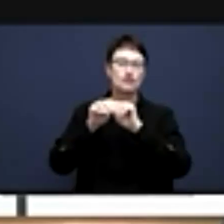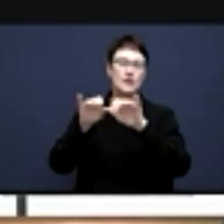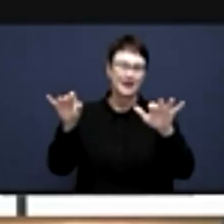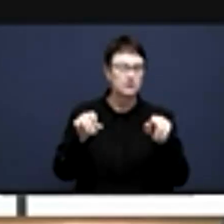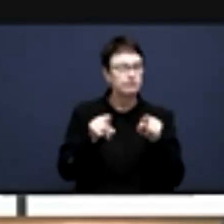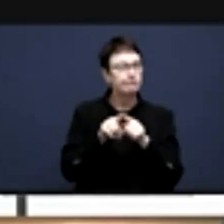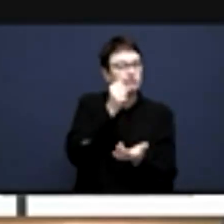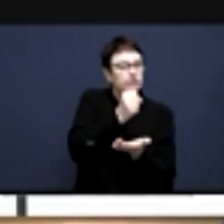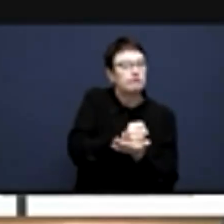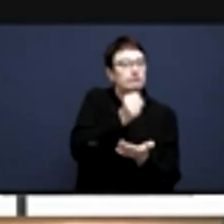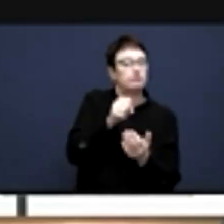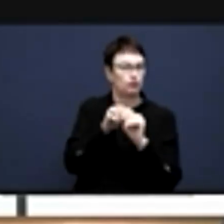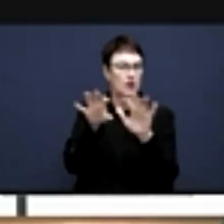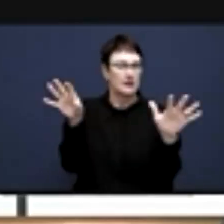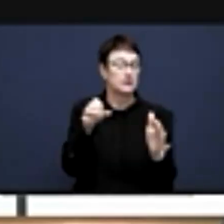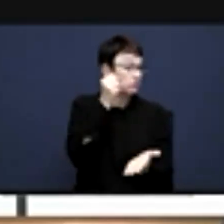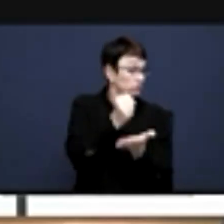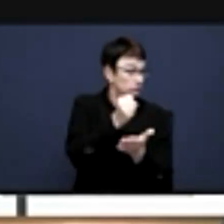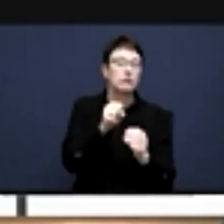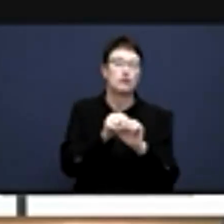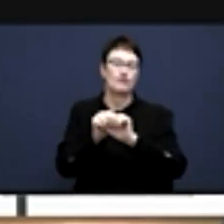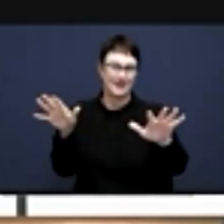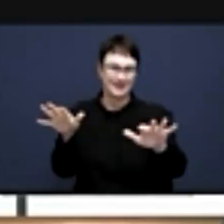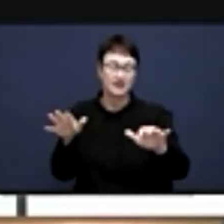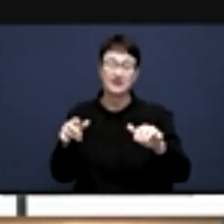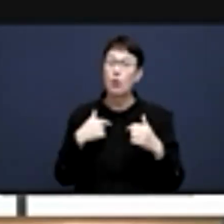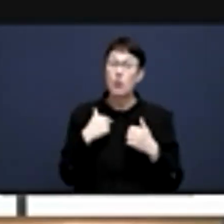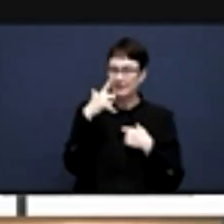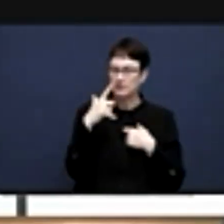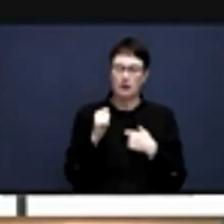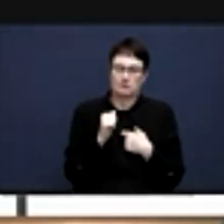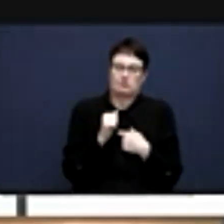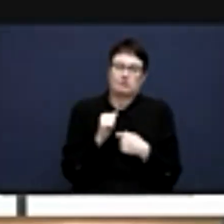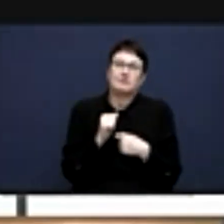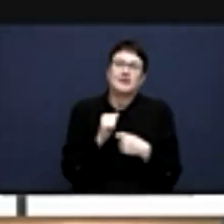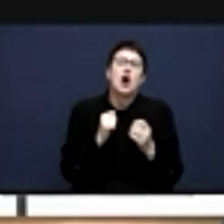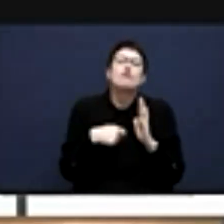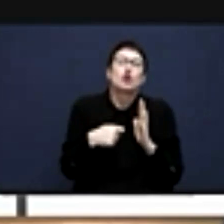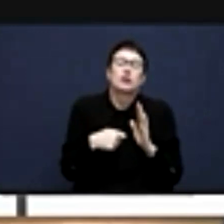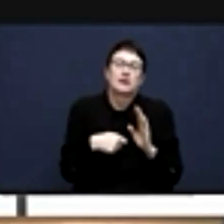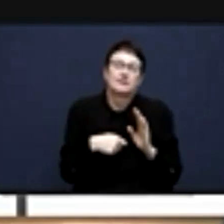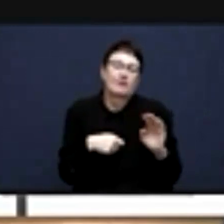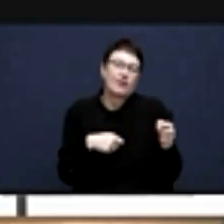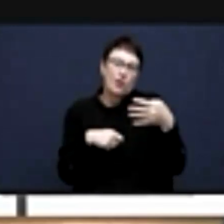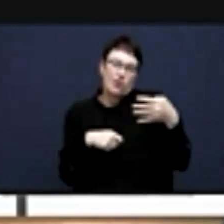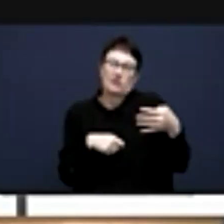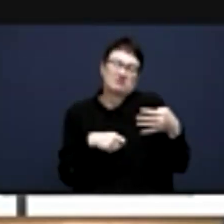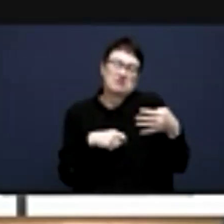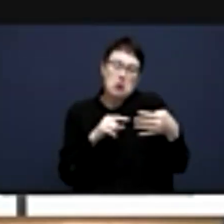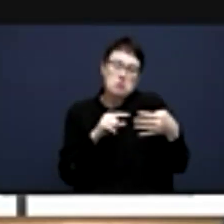We started small with about 4 projects. Some of them are quite major projects, but we have a lot more within